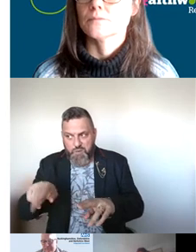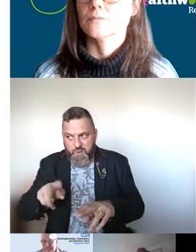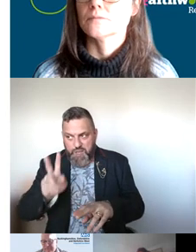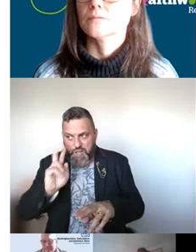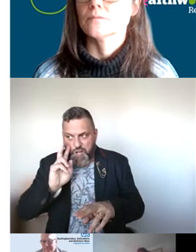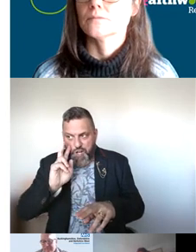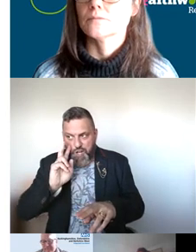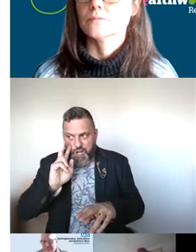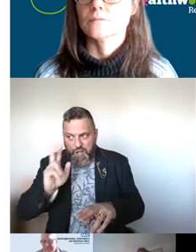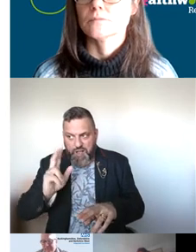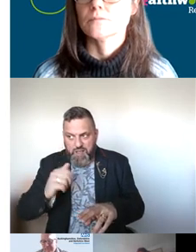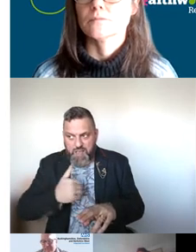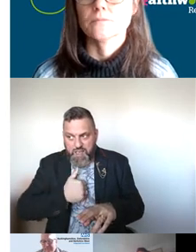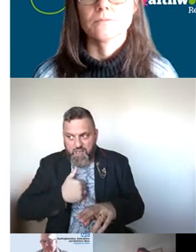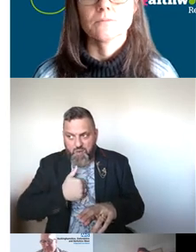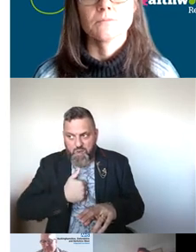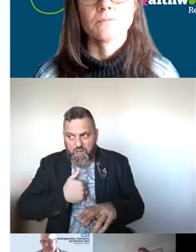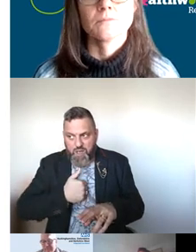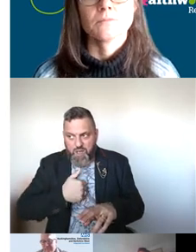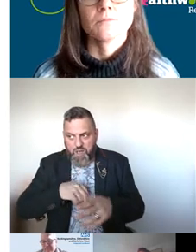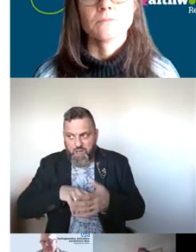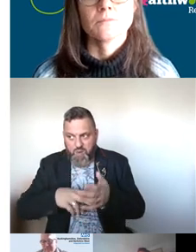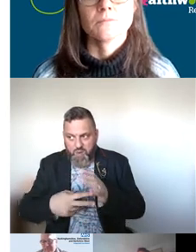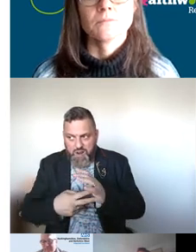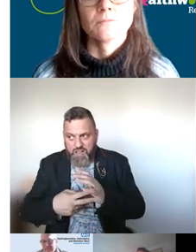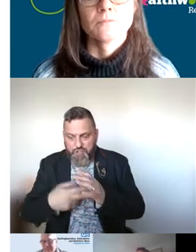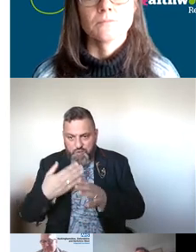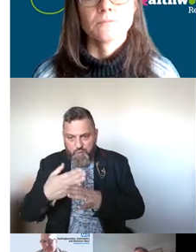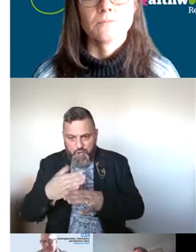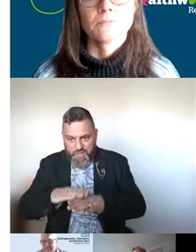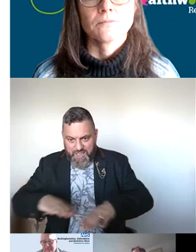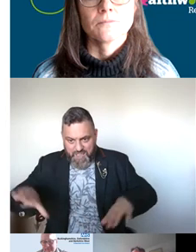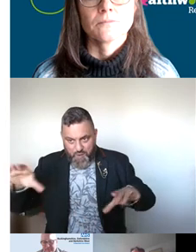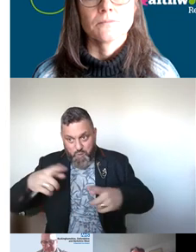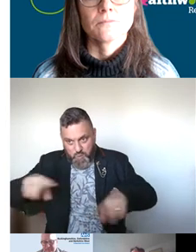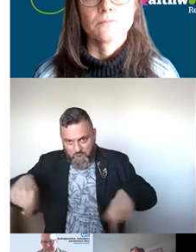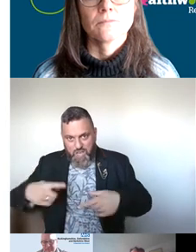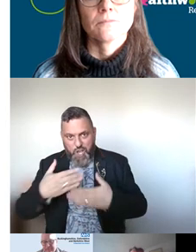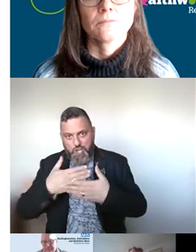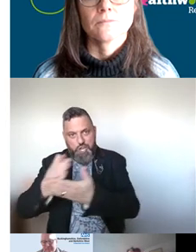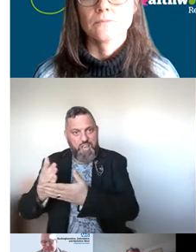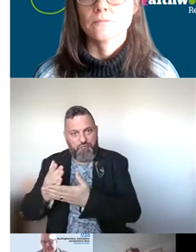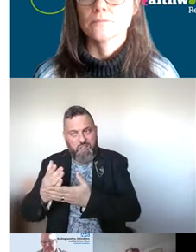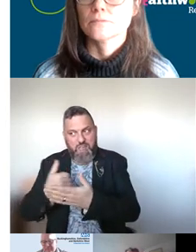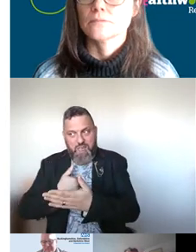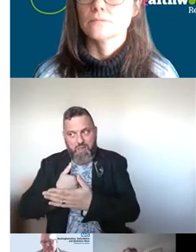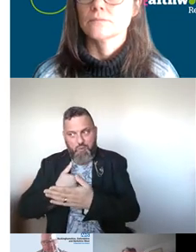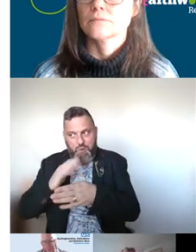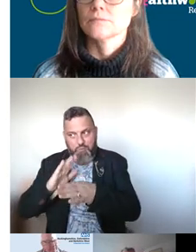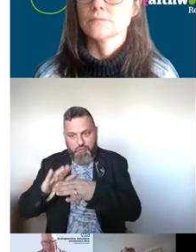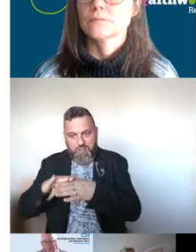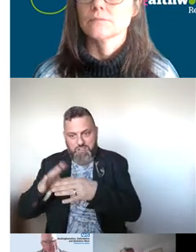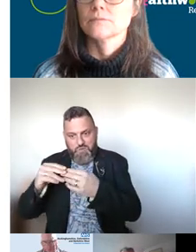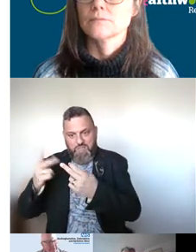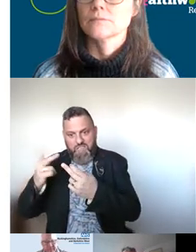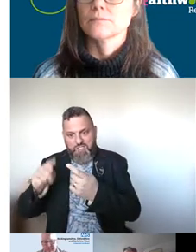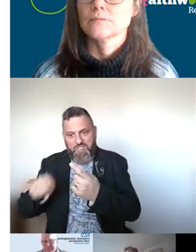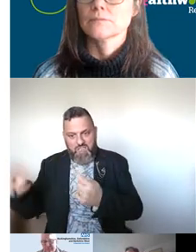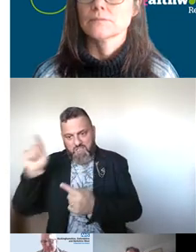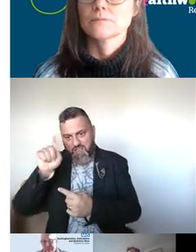way that our organisations are working, there is some really good practice, again, that we are sharing and could be sharing more with other